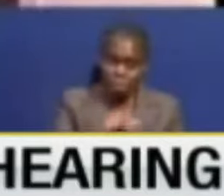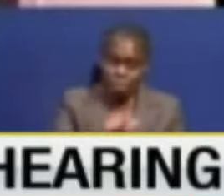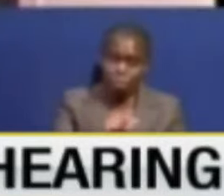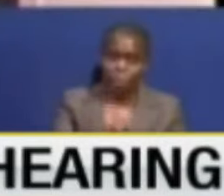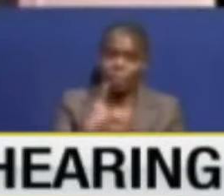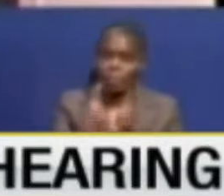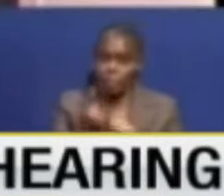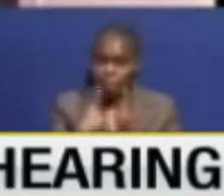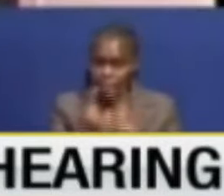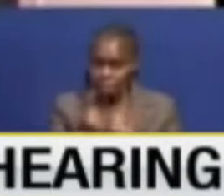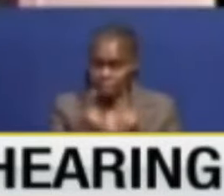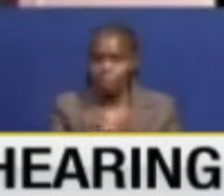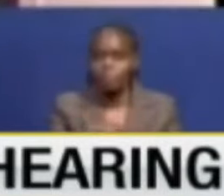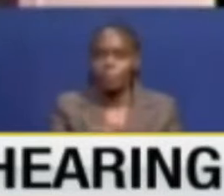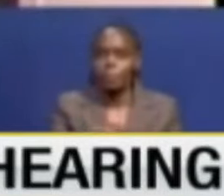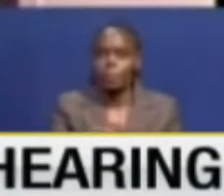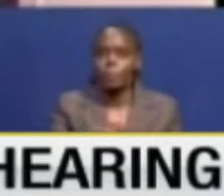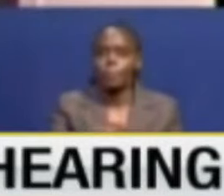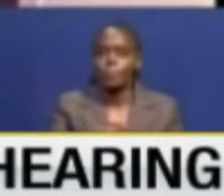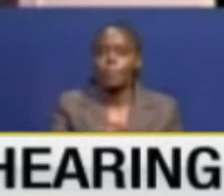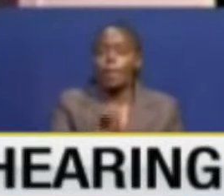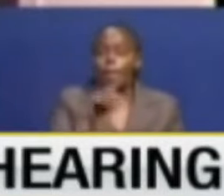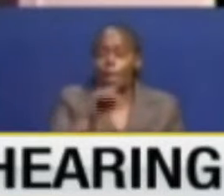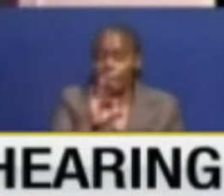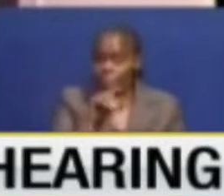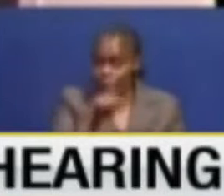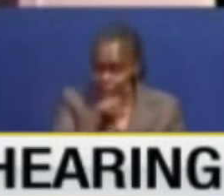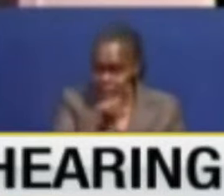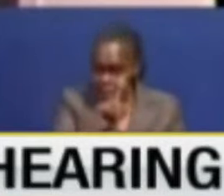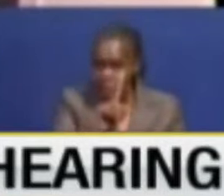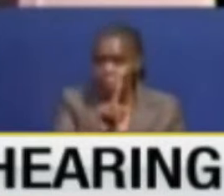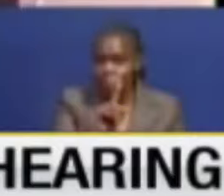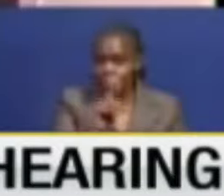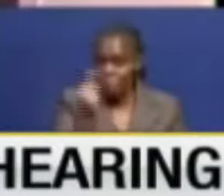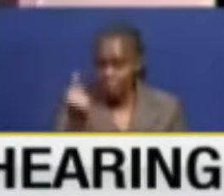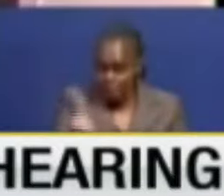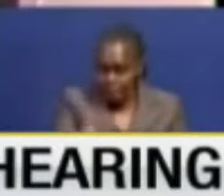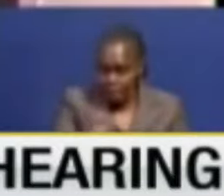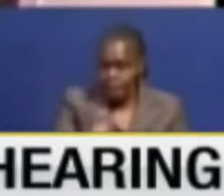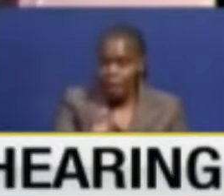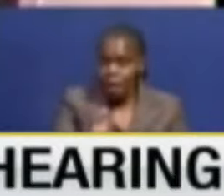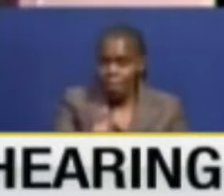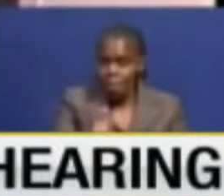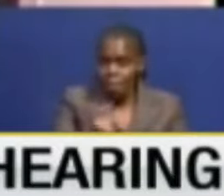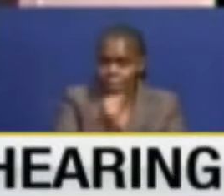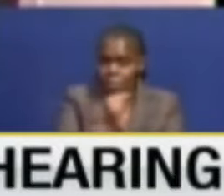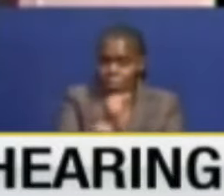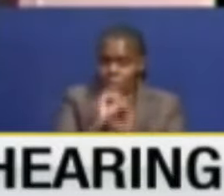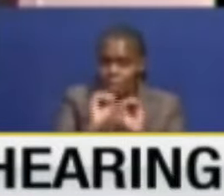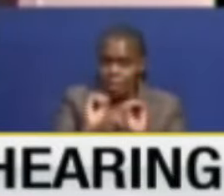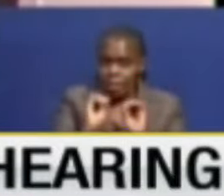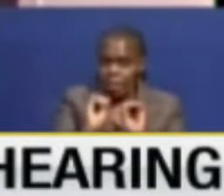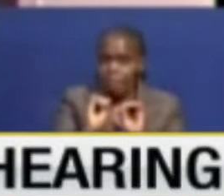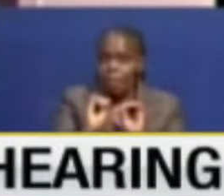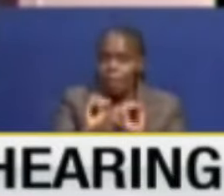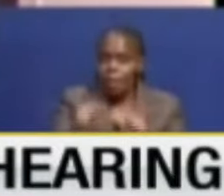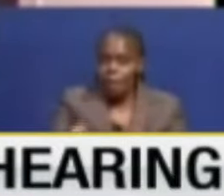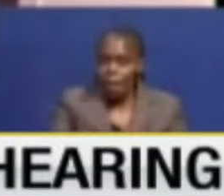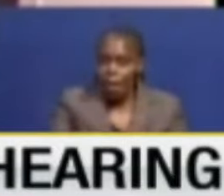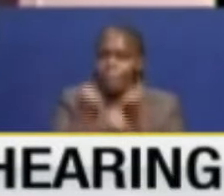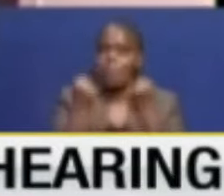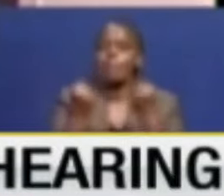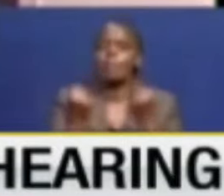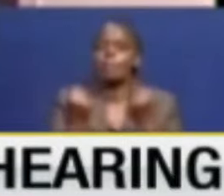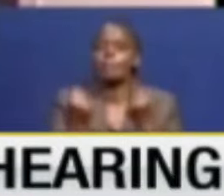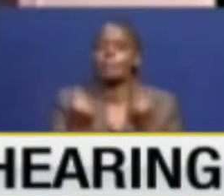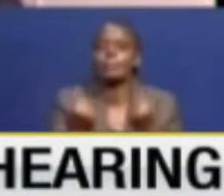impeachment, to the extent that if her availability is not secured, we'll end up